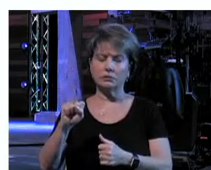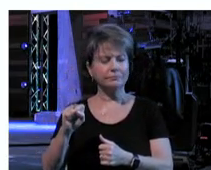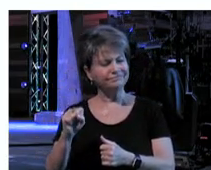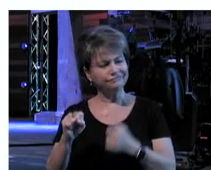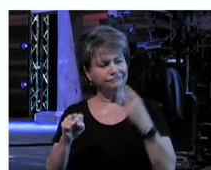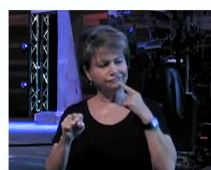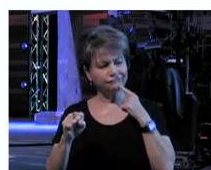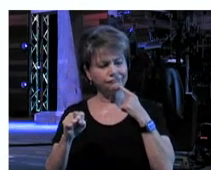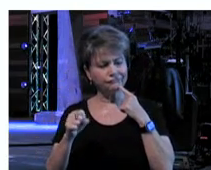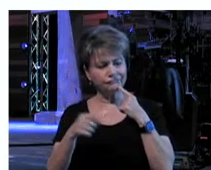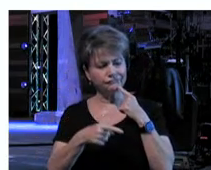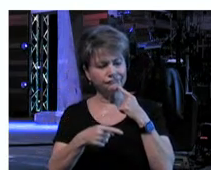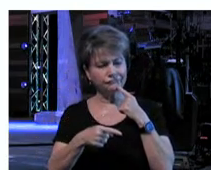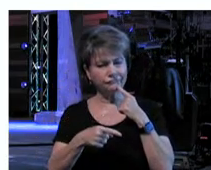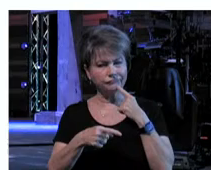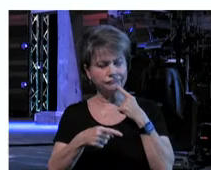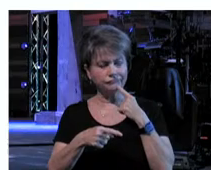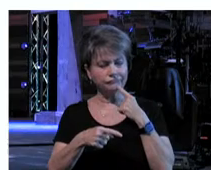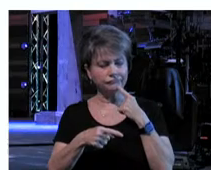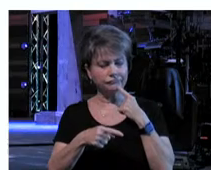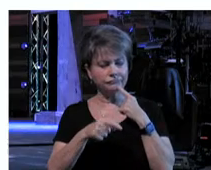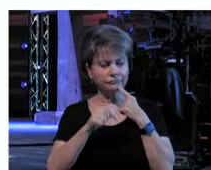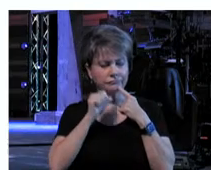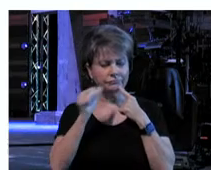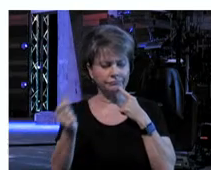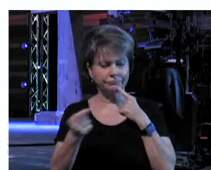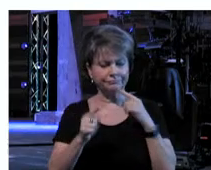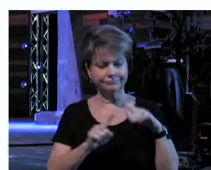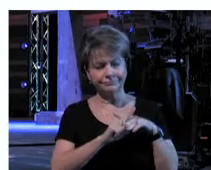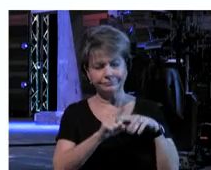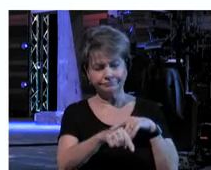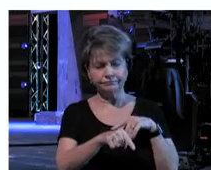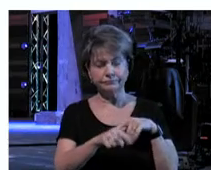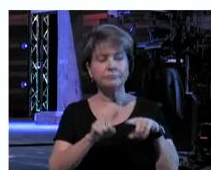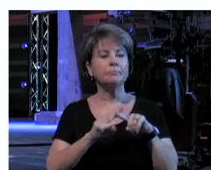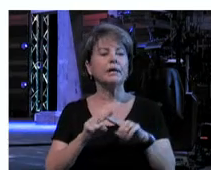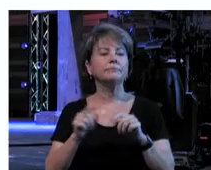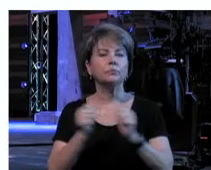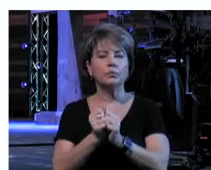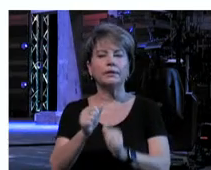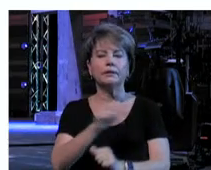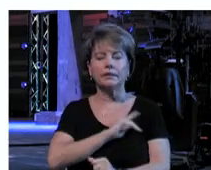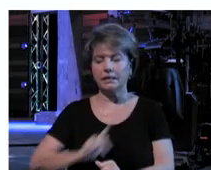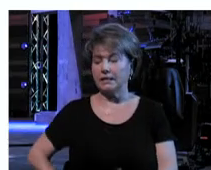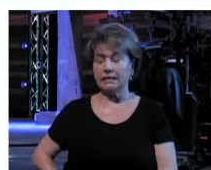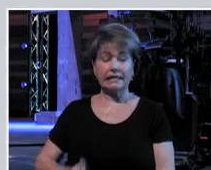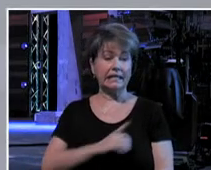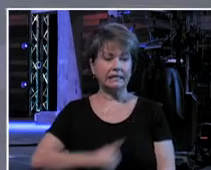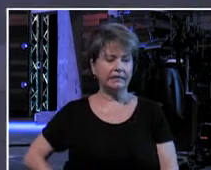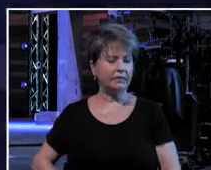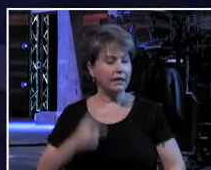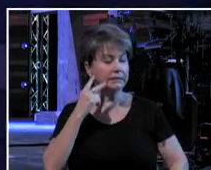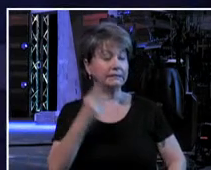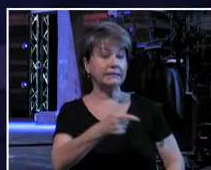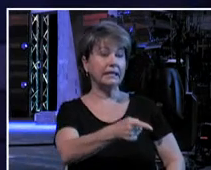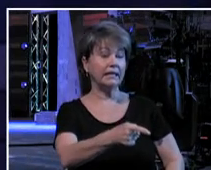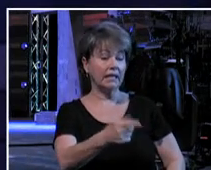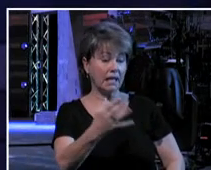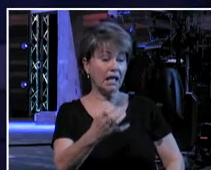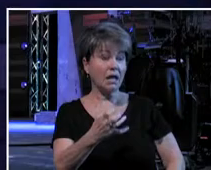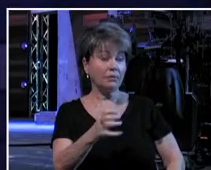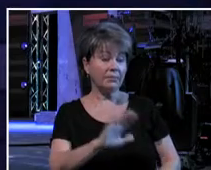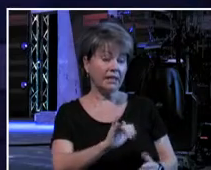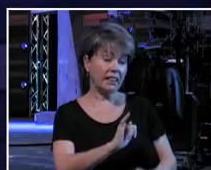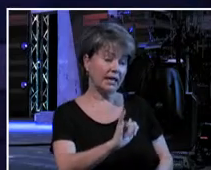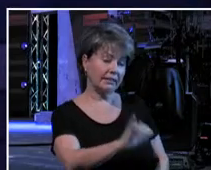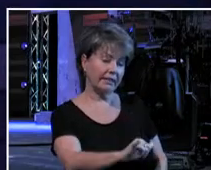when I look at that story in 1 Chronicles 29 of King David, I see someone I want to be. King David had called